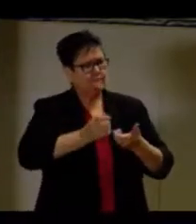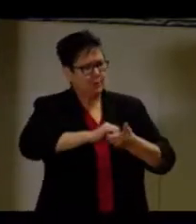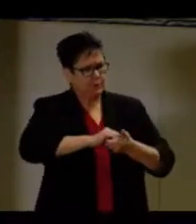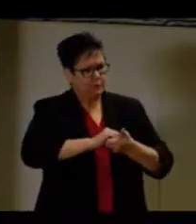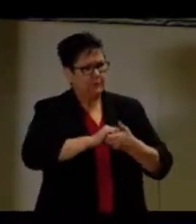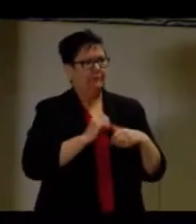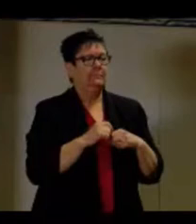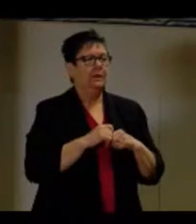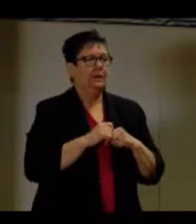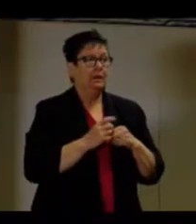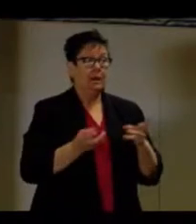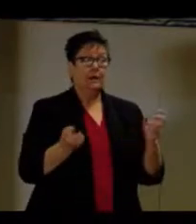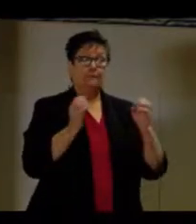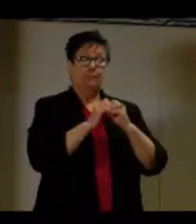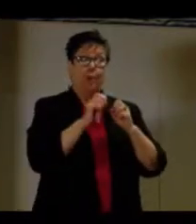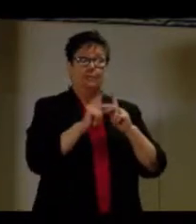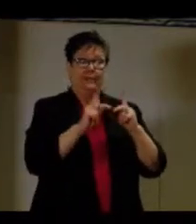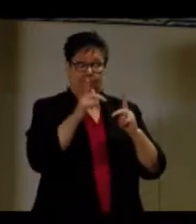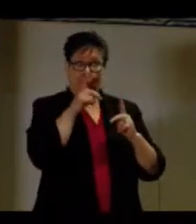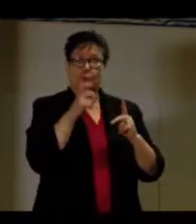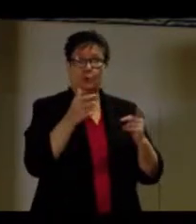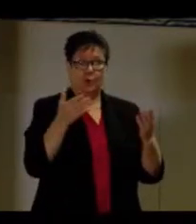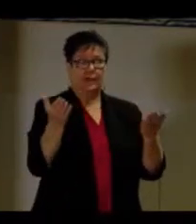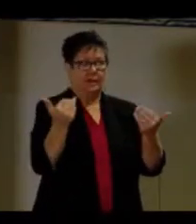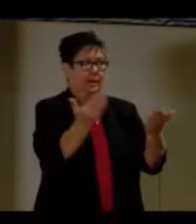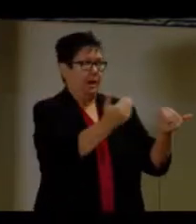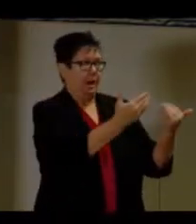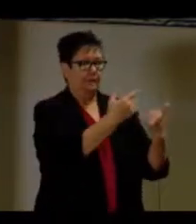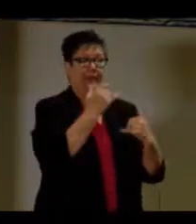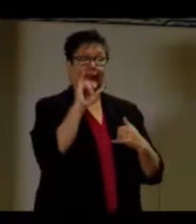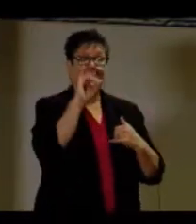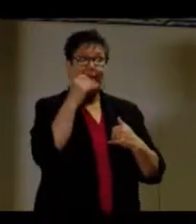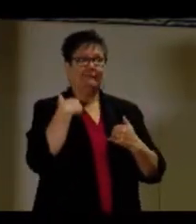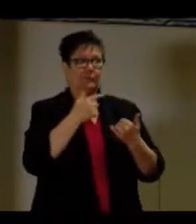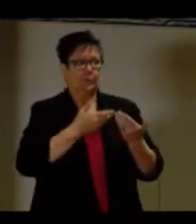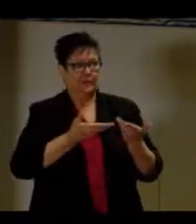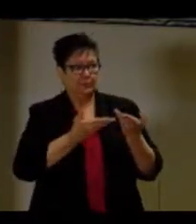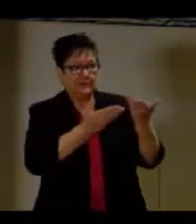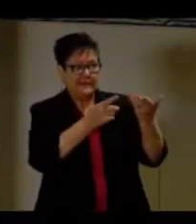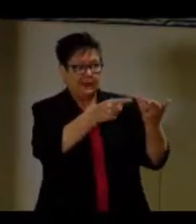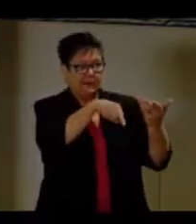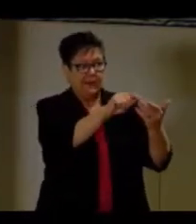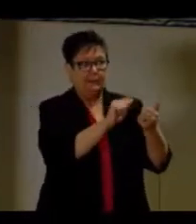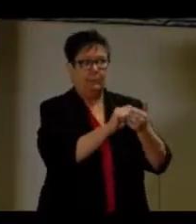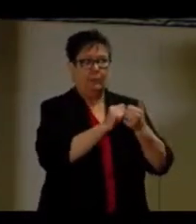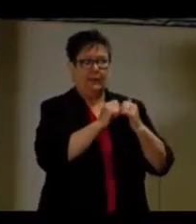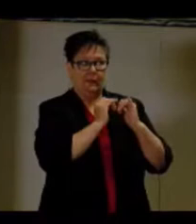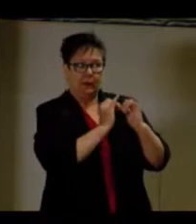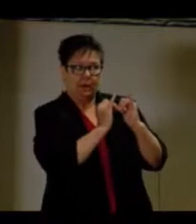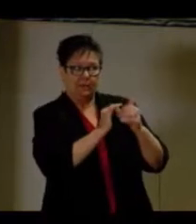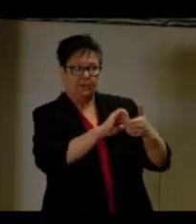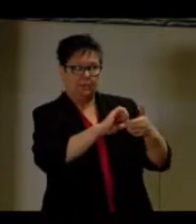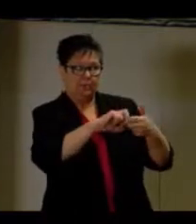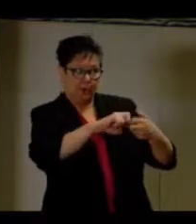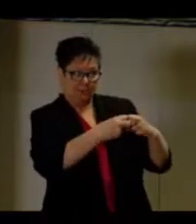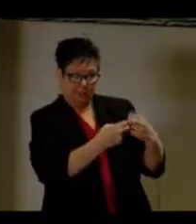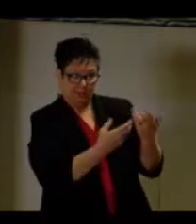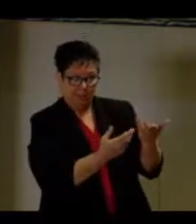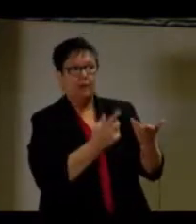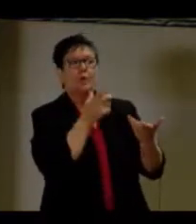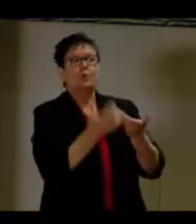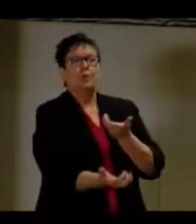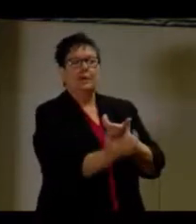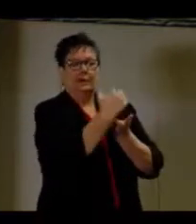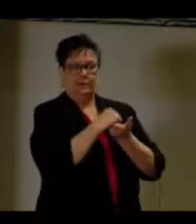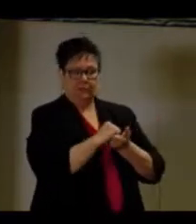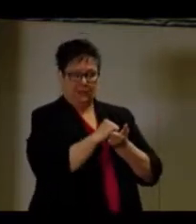more people who would come to the table if we came to them with a common problem. So that was, I thought, interesting. But then that led me